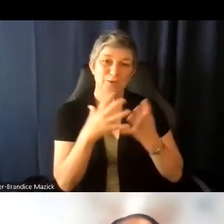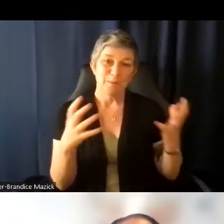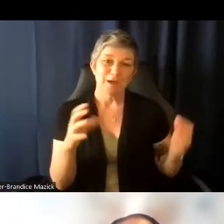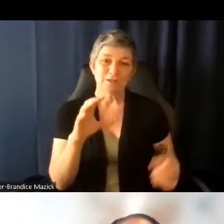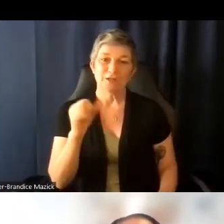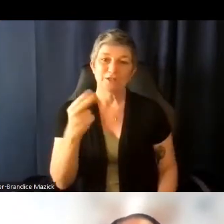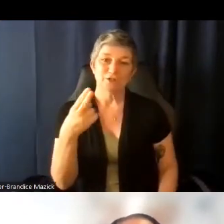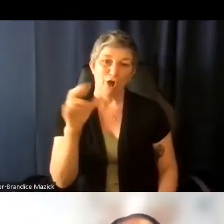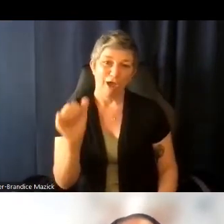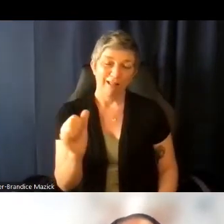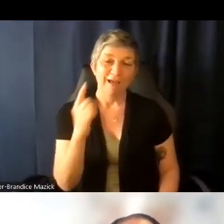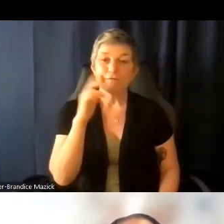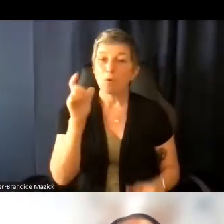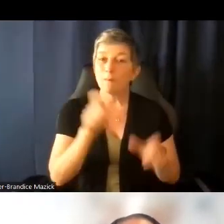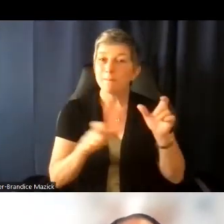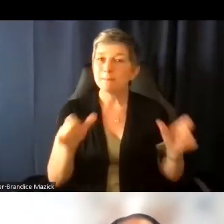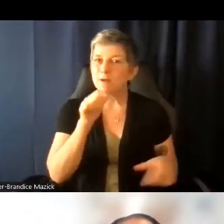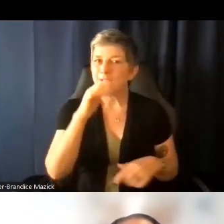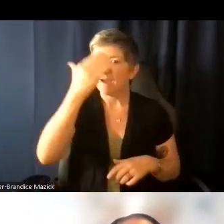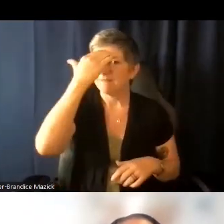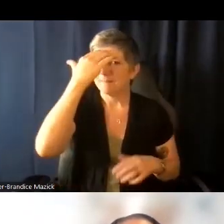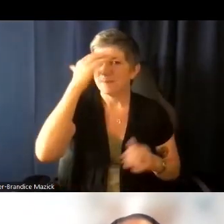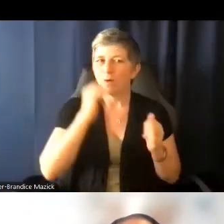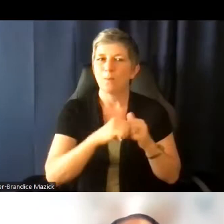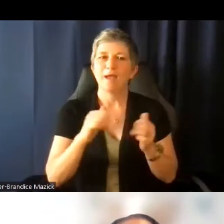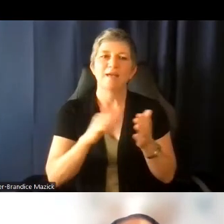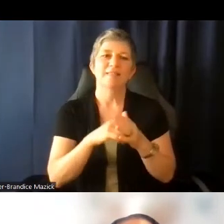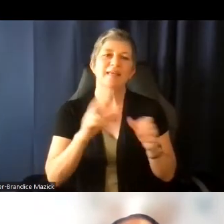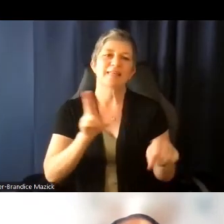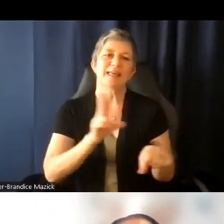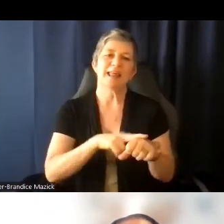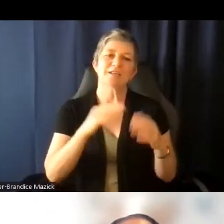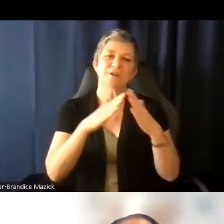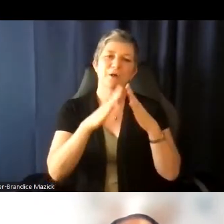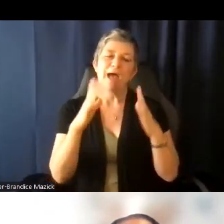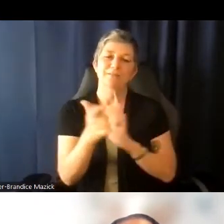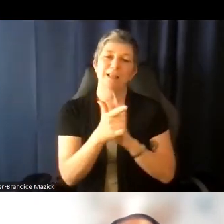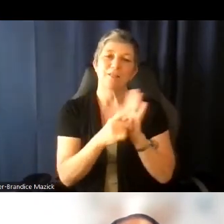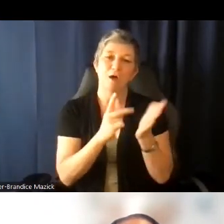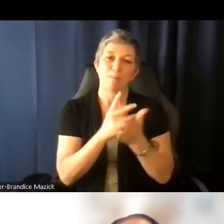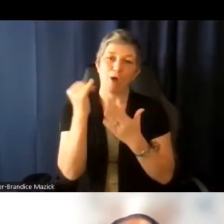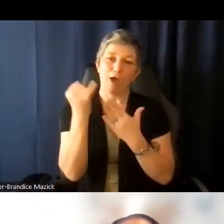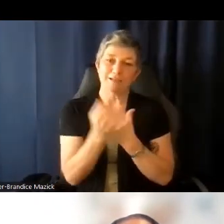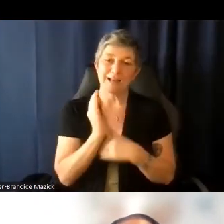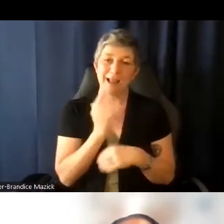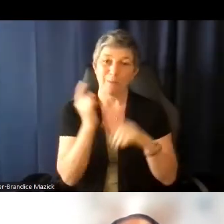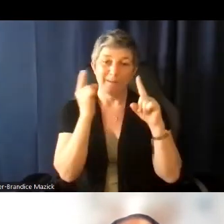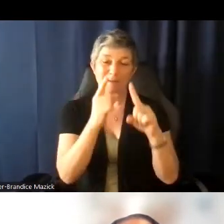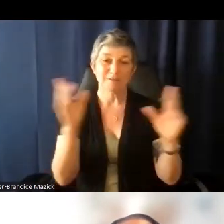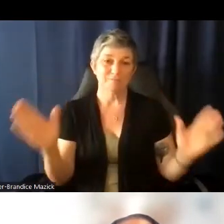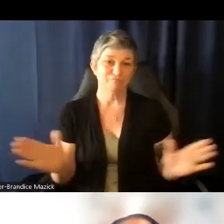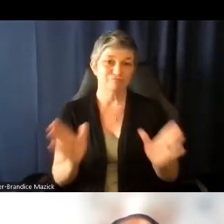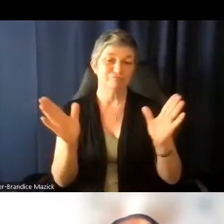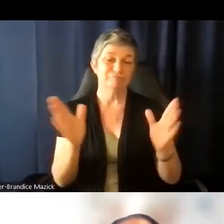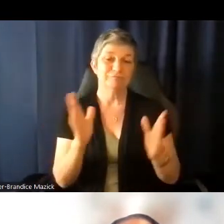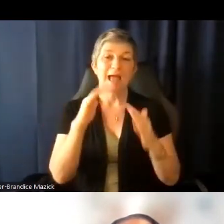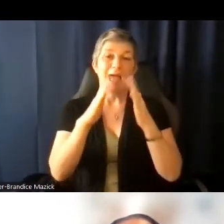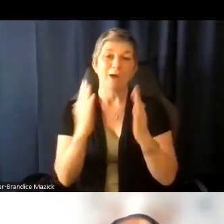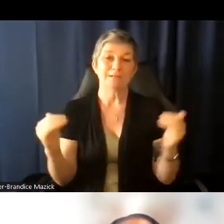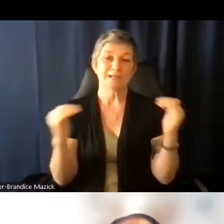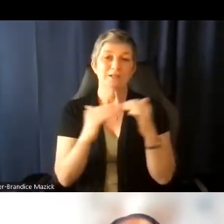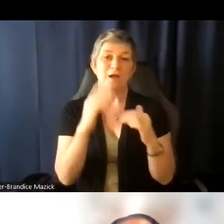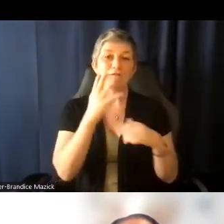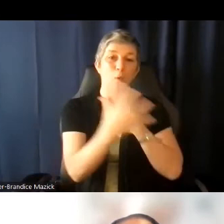So for folks who are not familiar with the National Housing Law Project, our mission is to advance housing justice for poor people